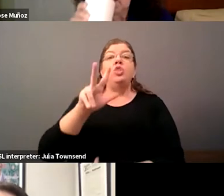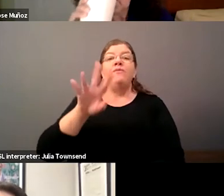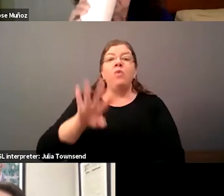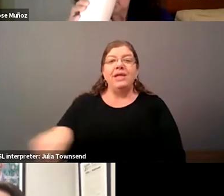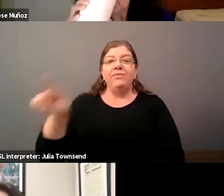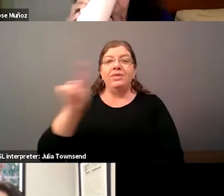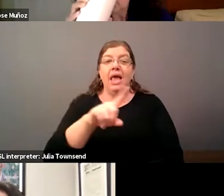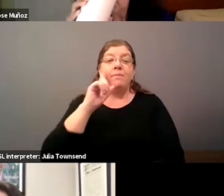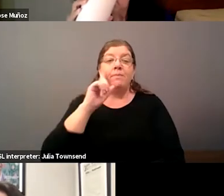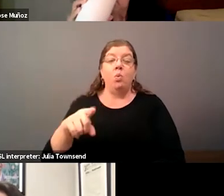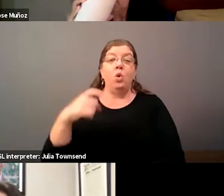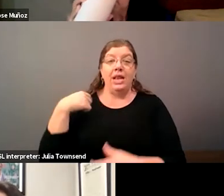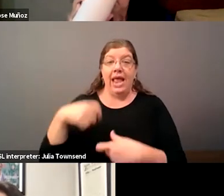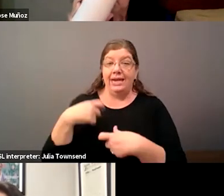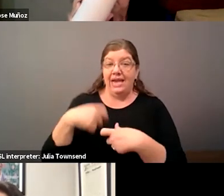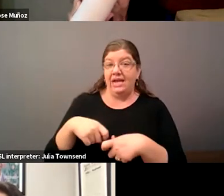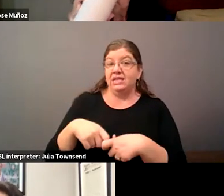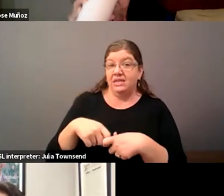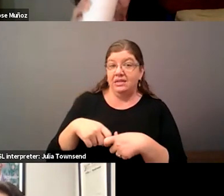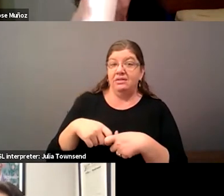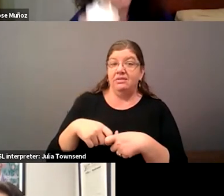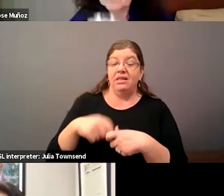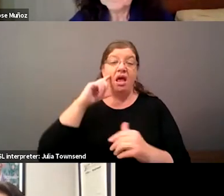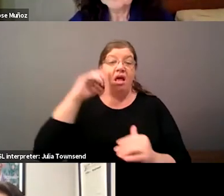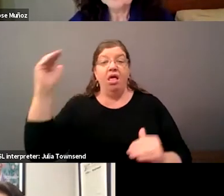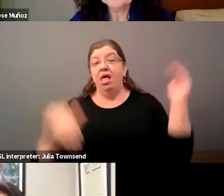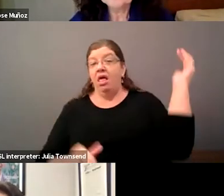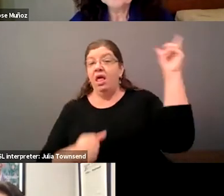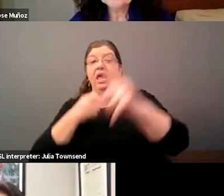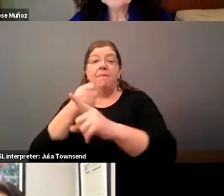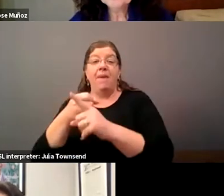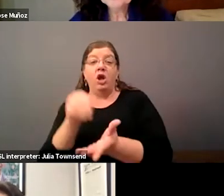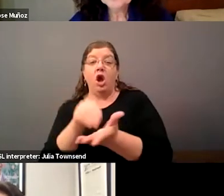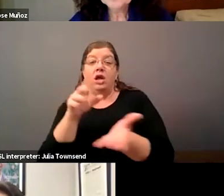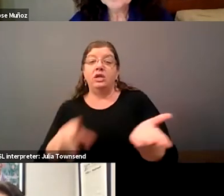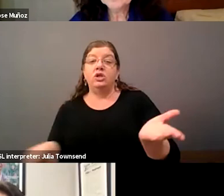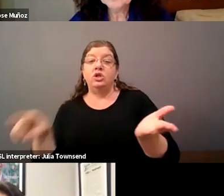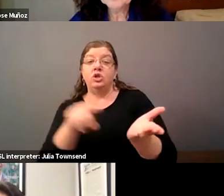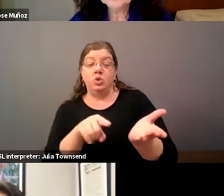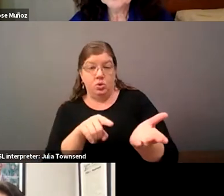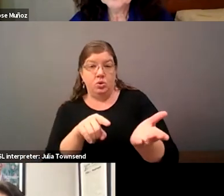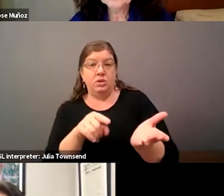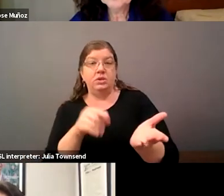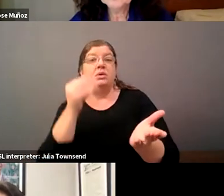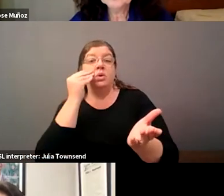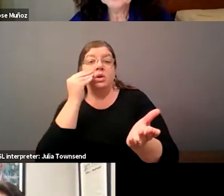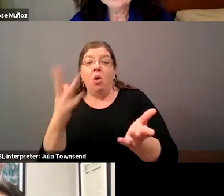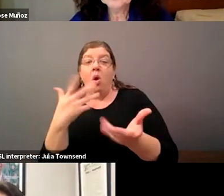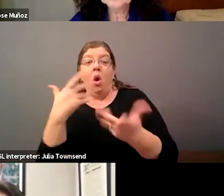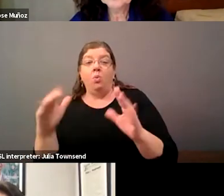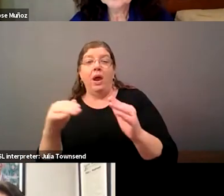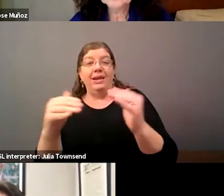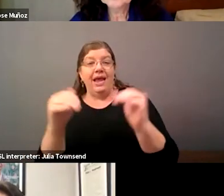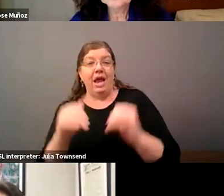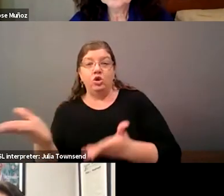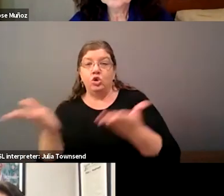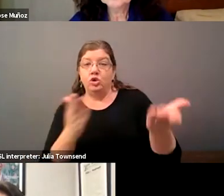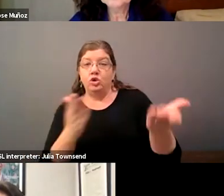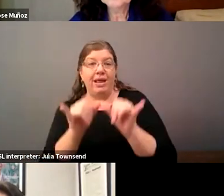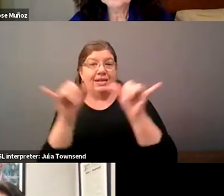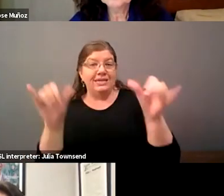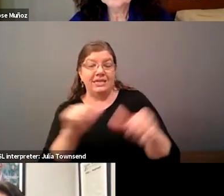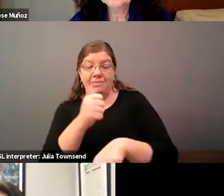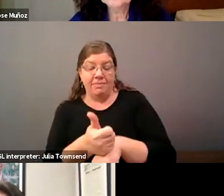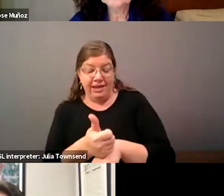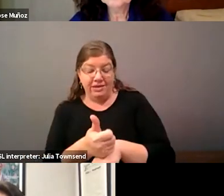clear that distance learning has disproportionately negative impacts on students who were already the most underserved by the systems in place the